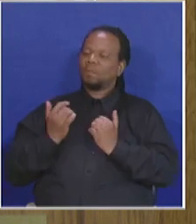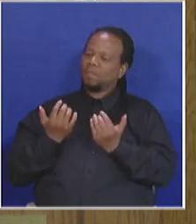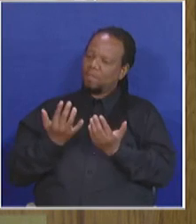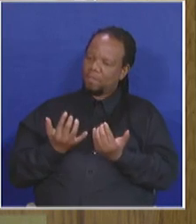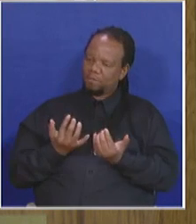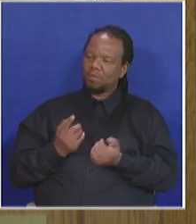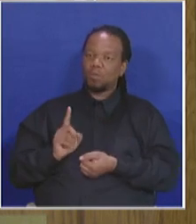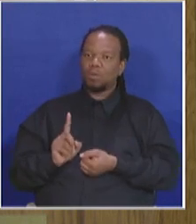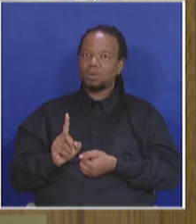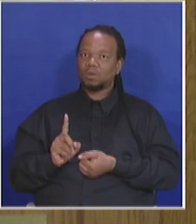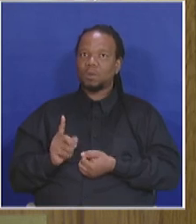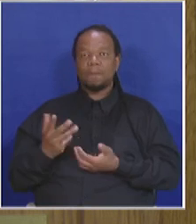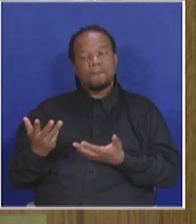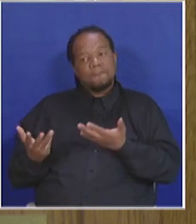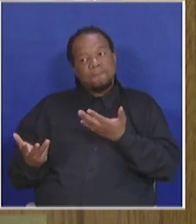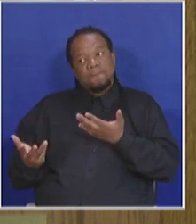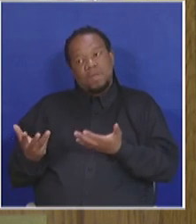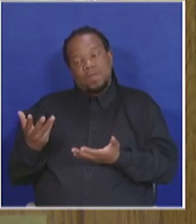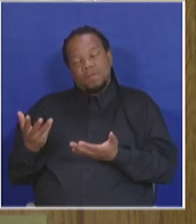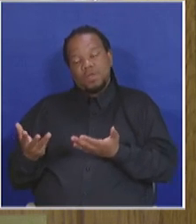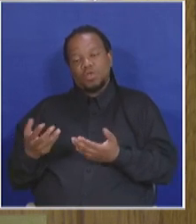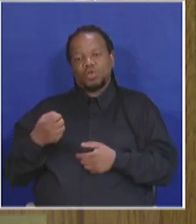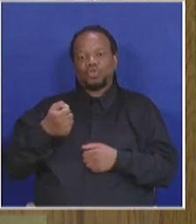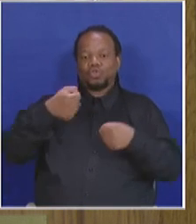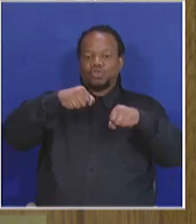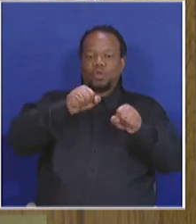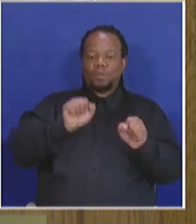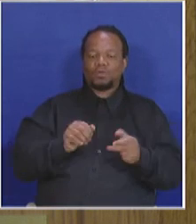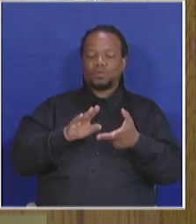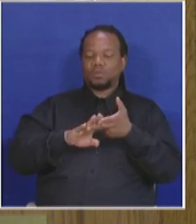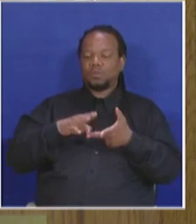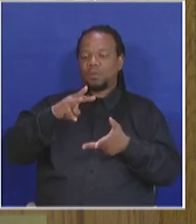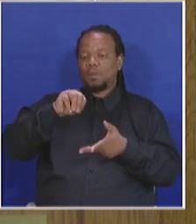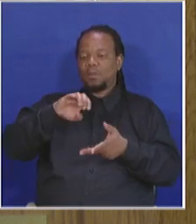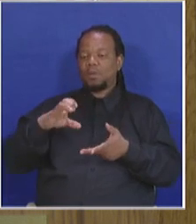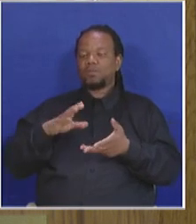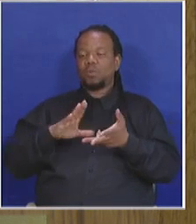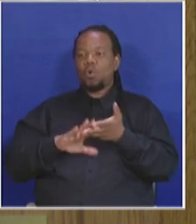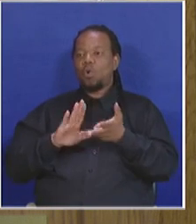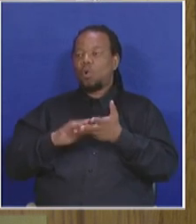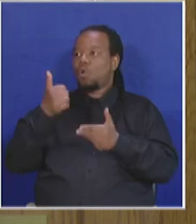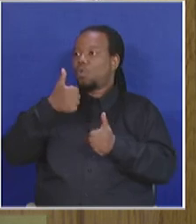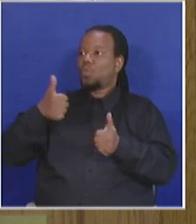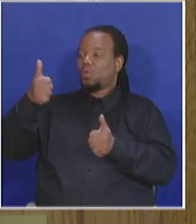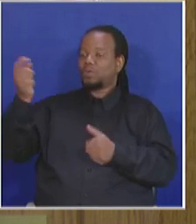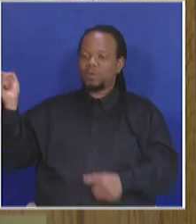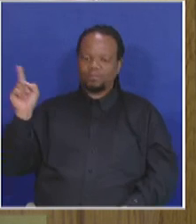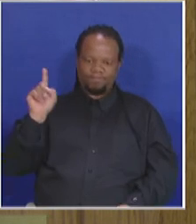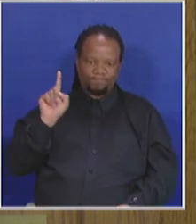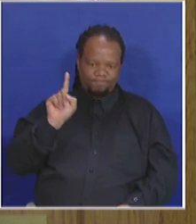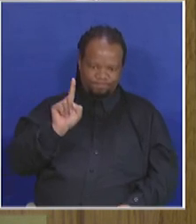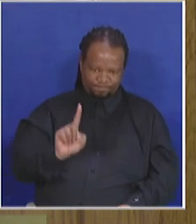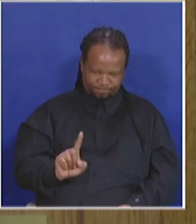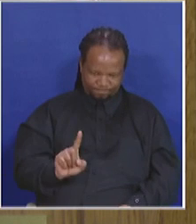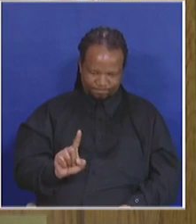either the chairpersons, the whips, the MECs to come here and say, these are the